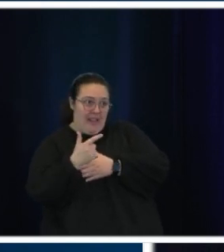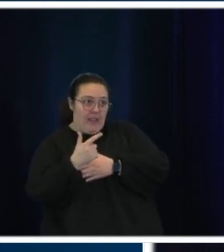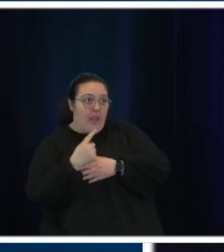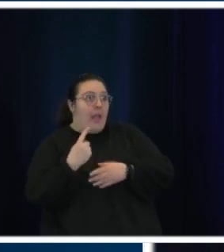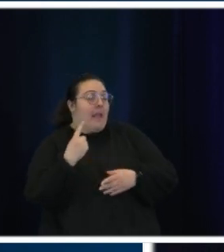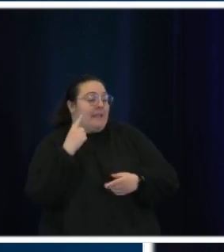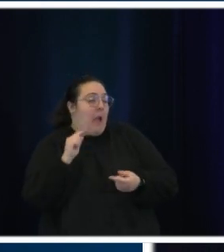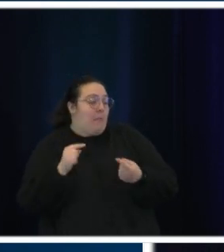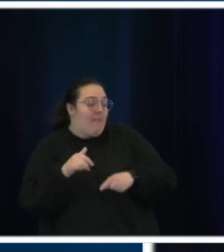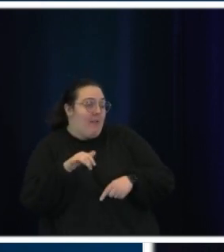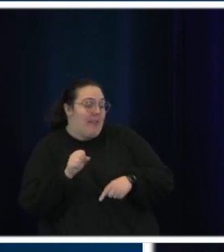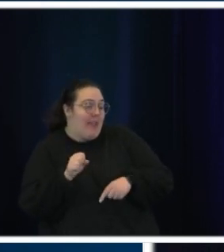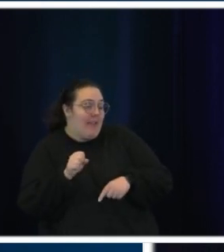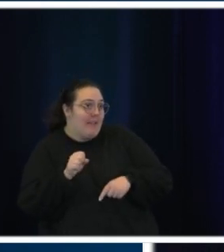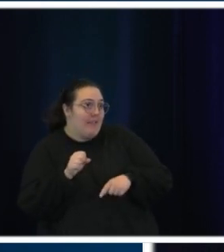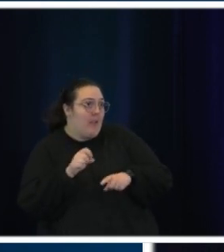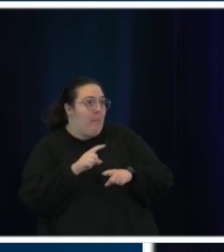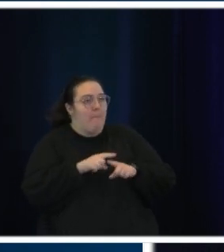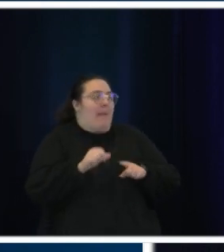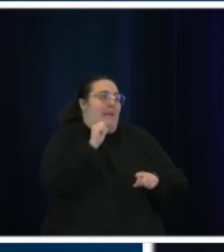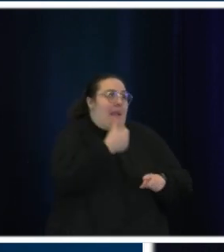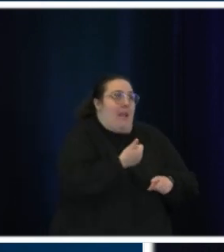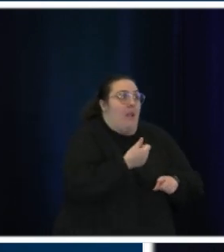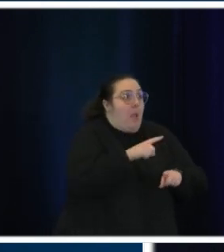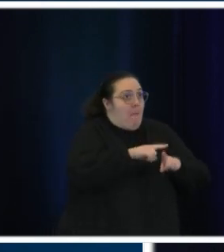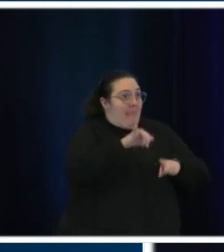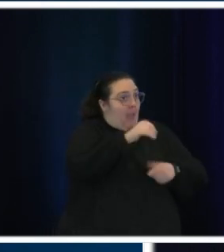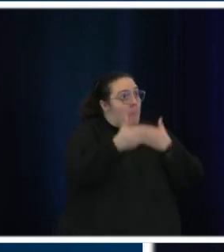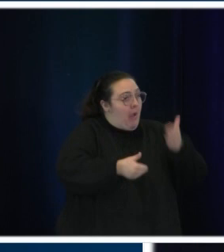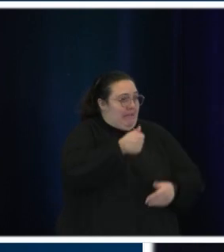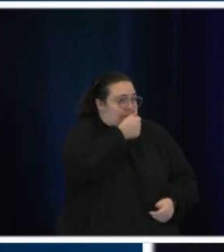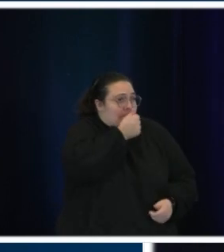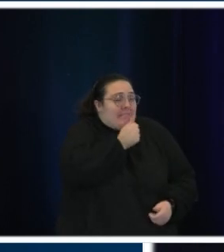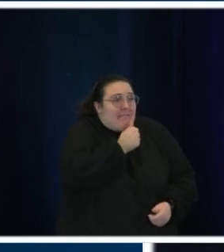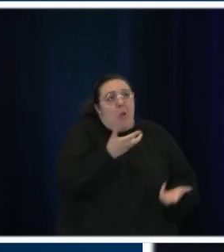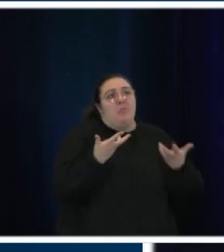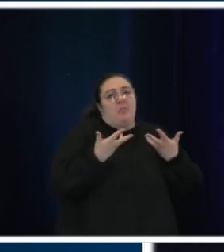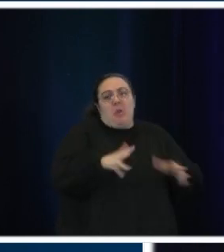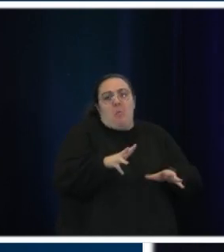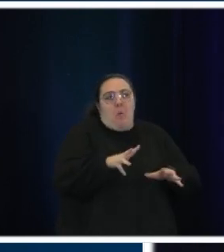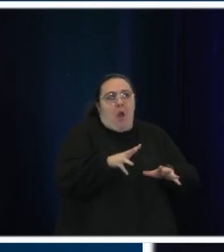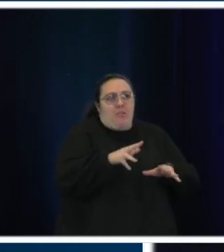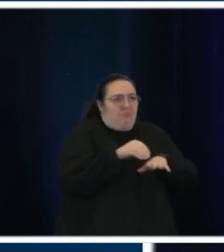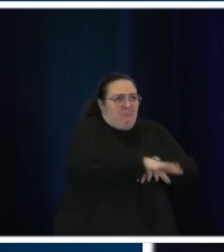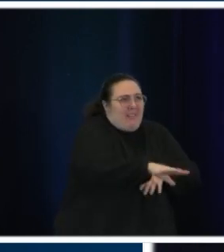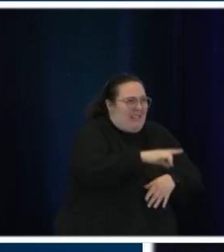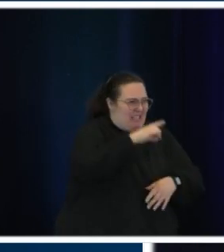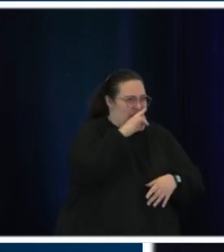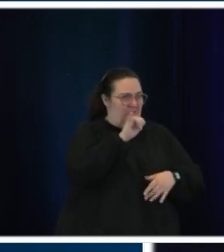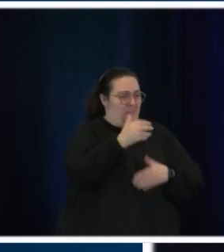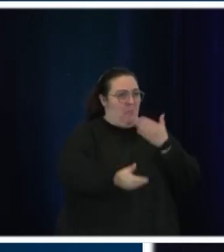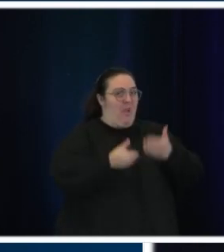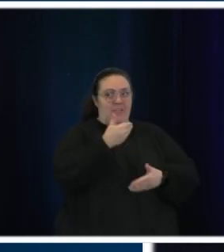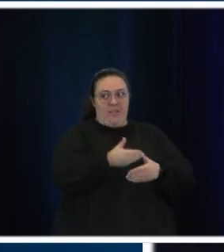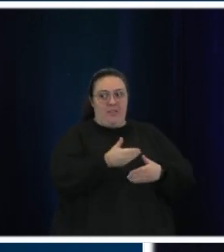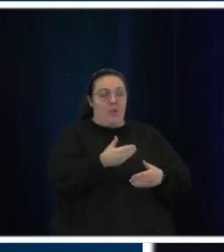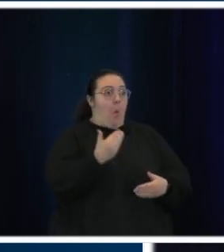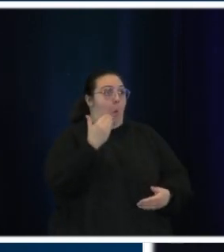that painful, but a child shouldn't have to go through that when we know better. And when you know better, you got to do better,